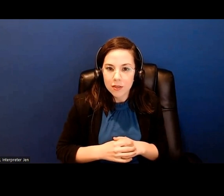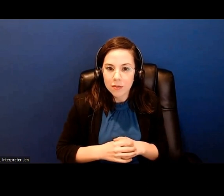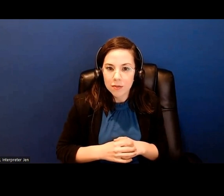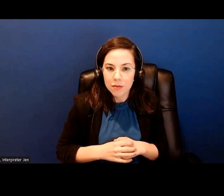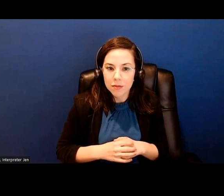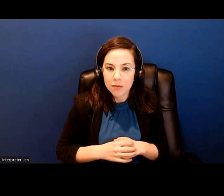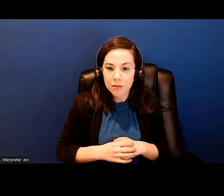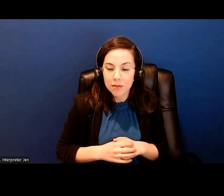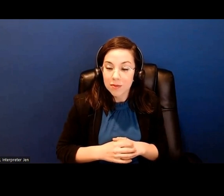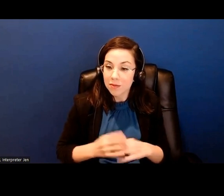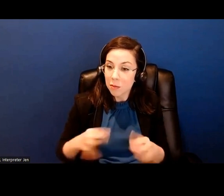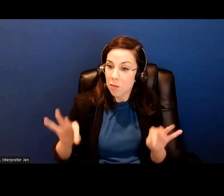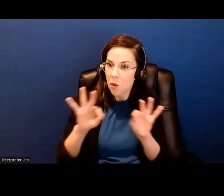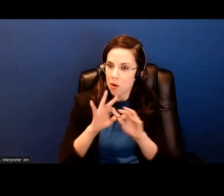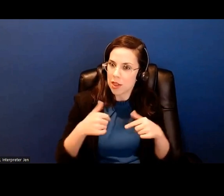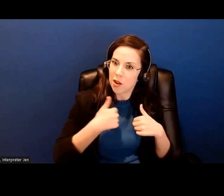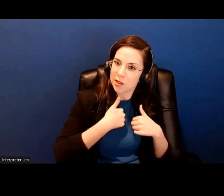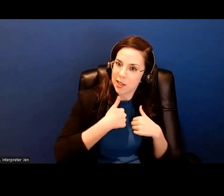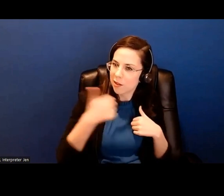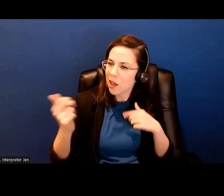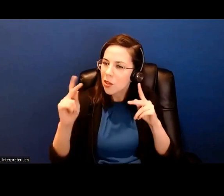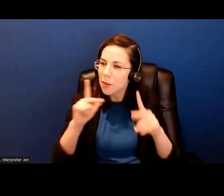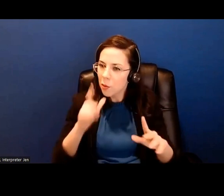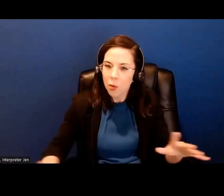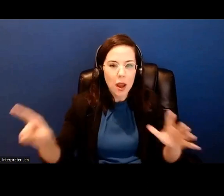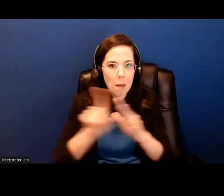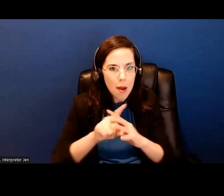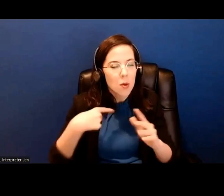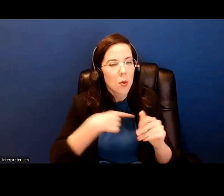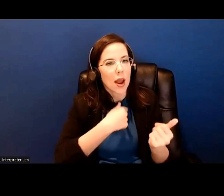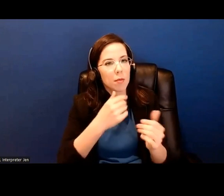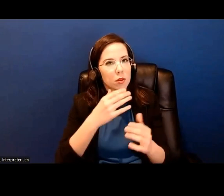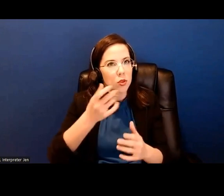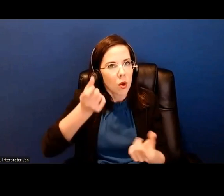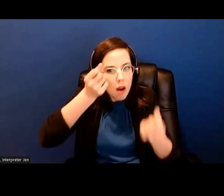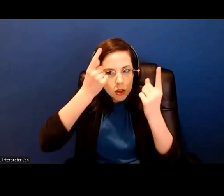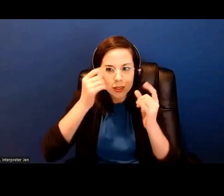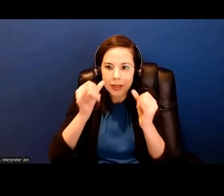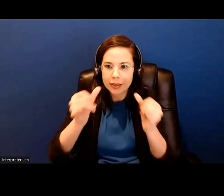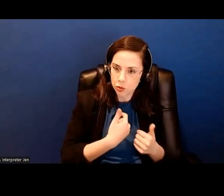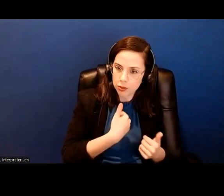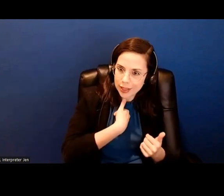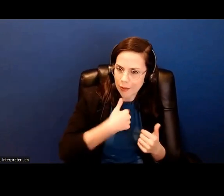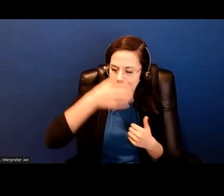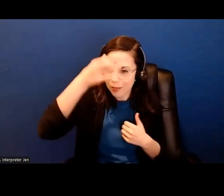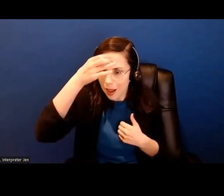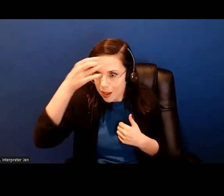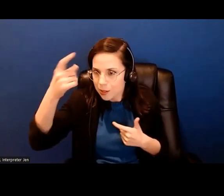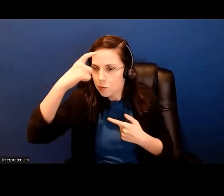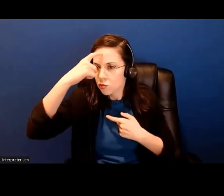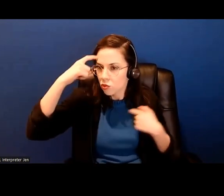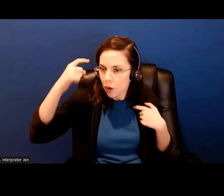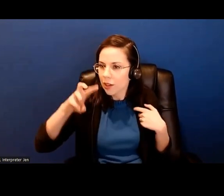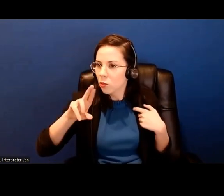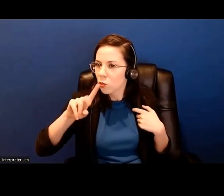shared language around it, so that we are able to talk about worldview, self-concept, traumatic wound, adaptive behavior,